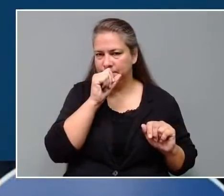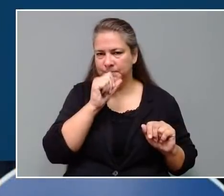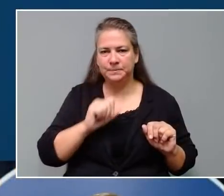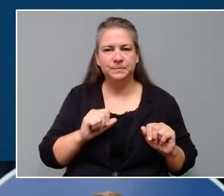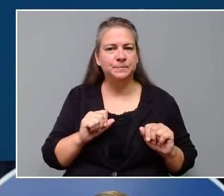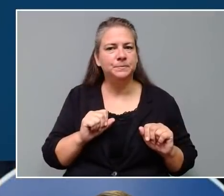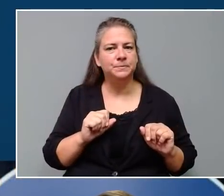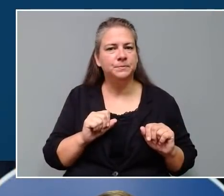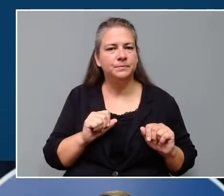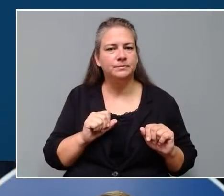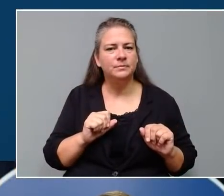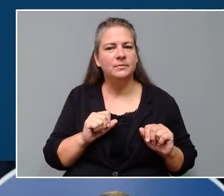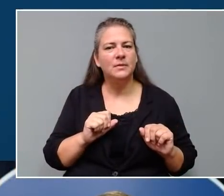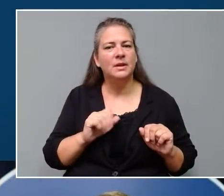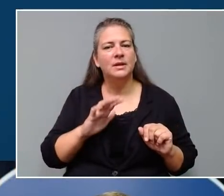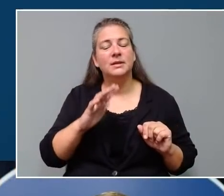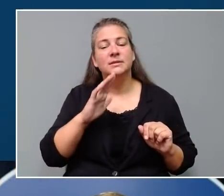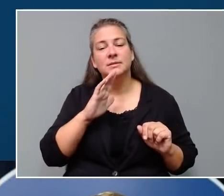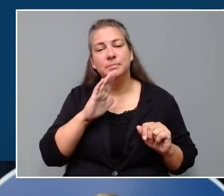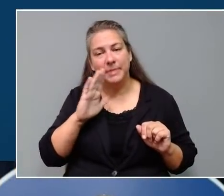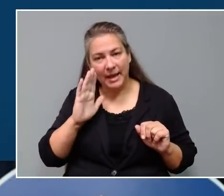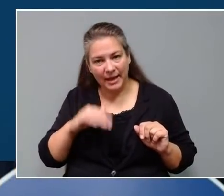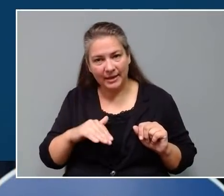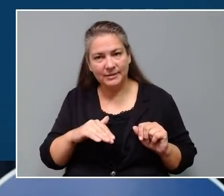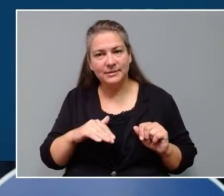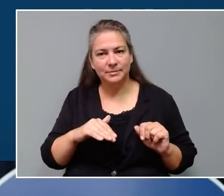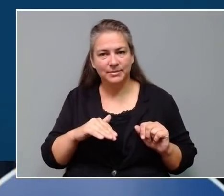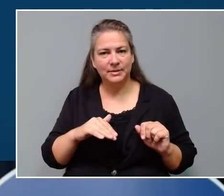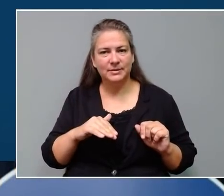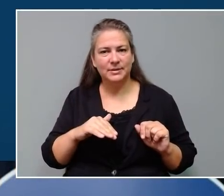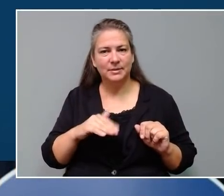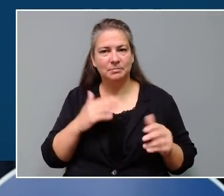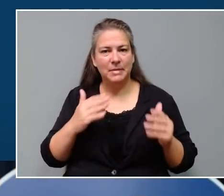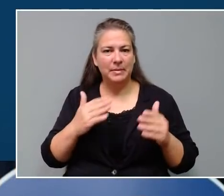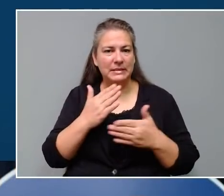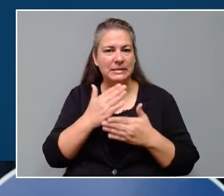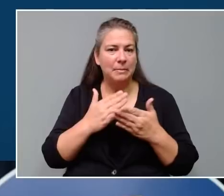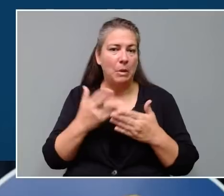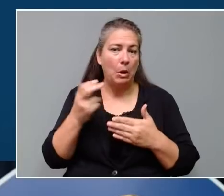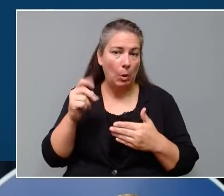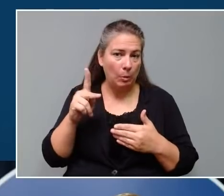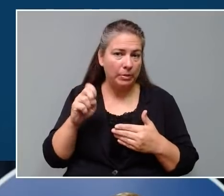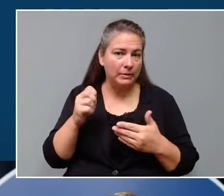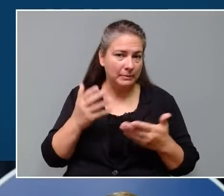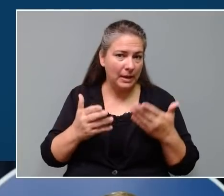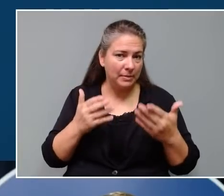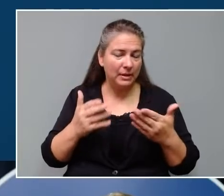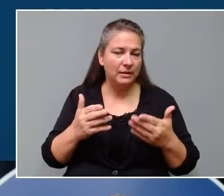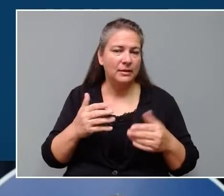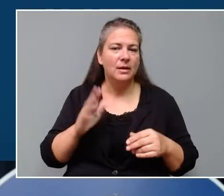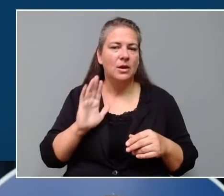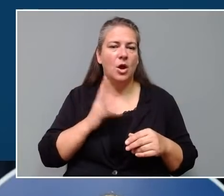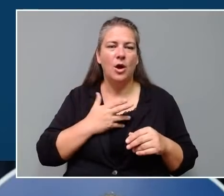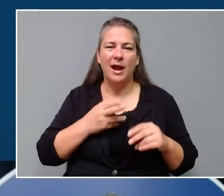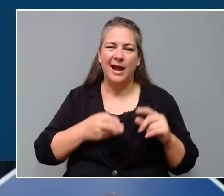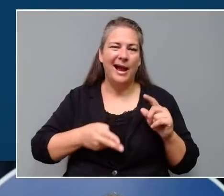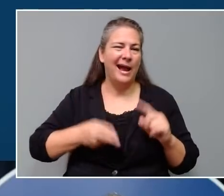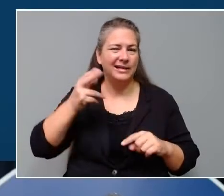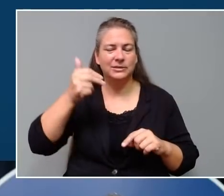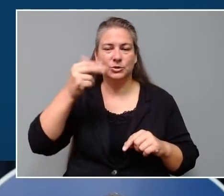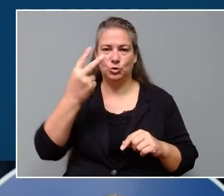bad, but maybe bad news, but maybe a glimmer of hope. We have had our highest 2 weeks